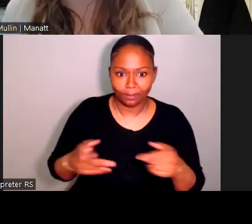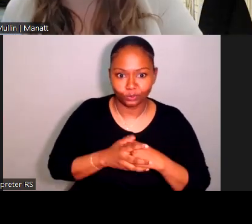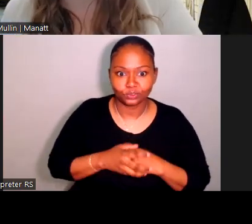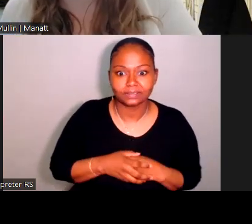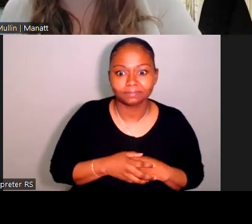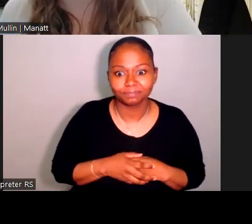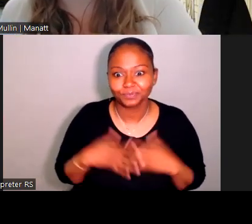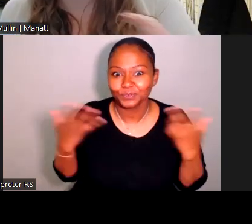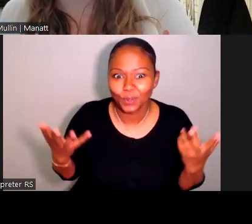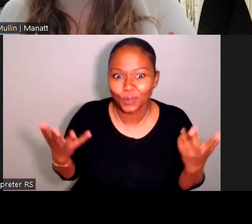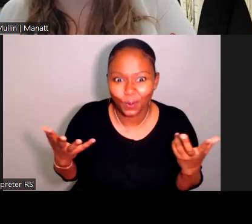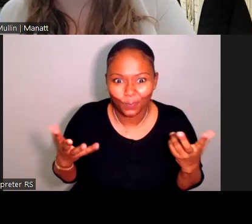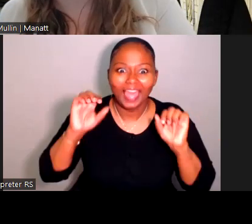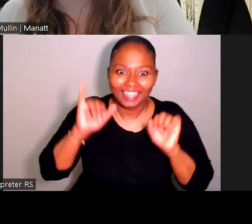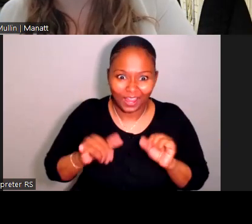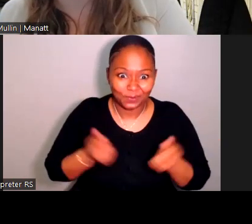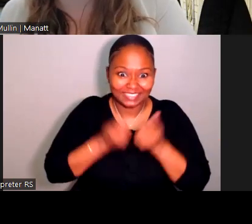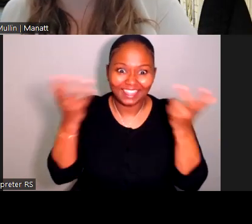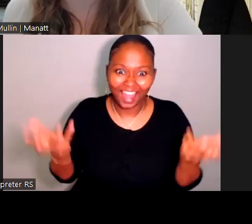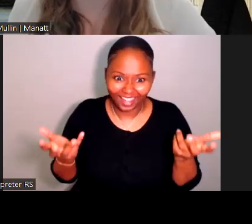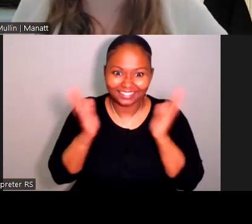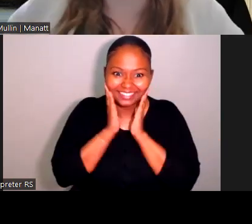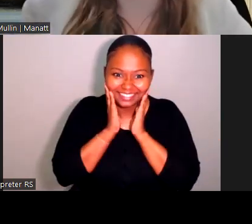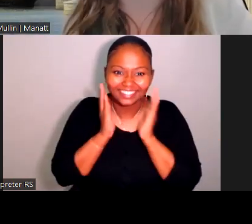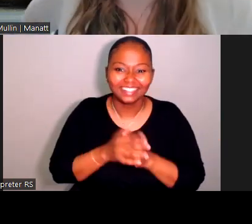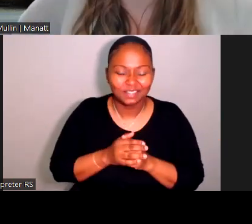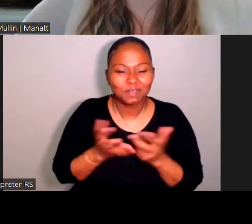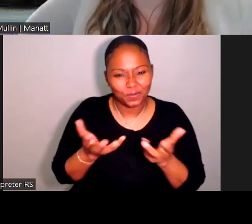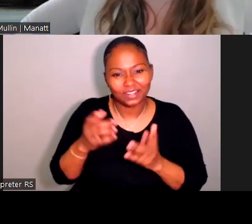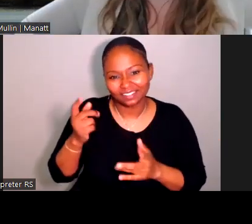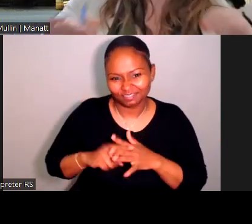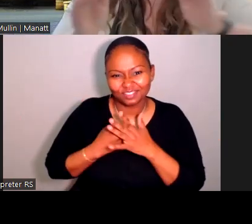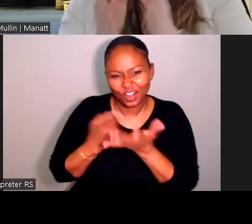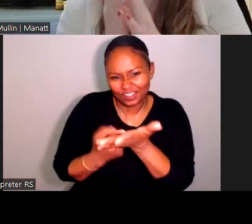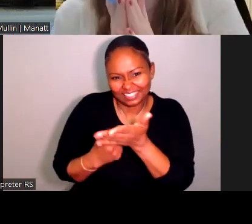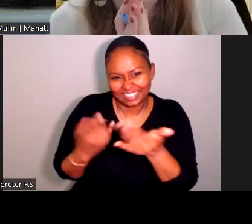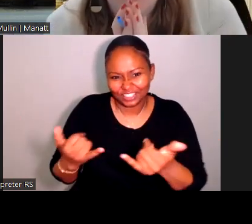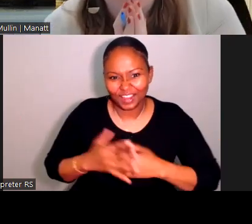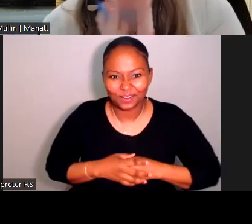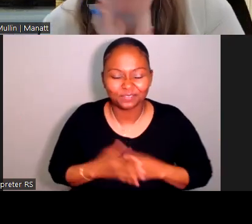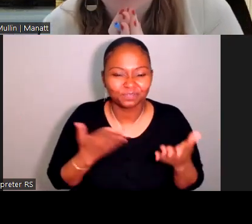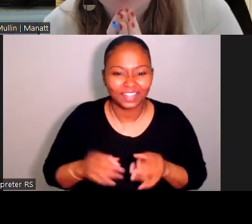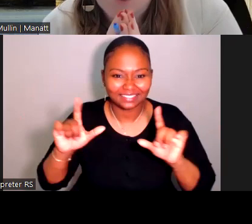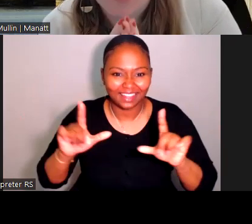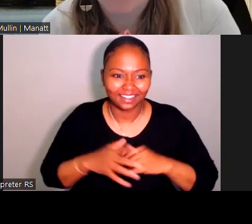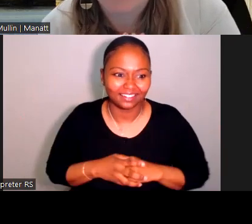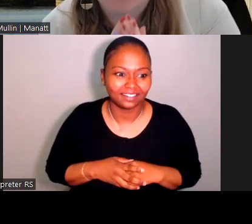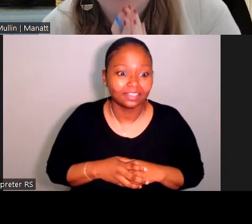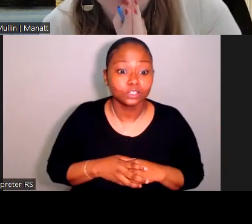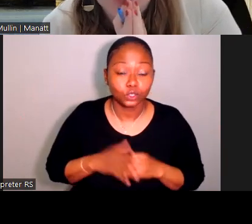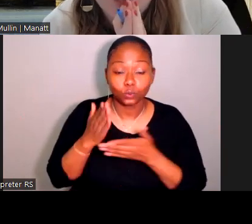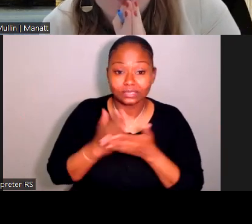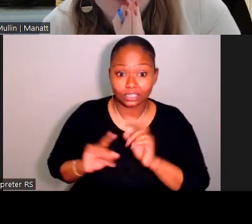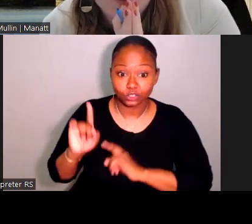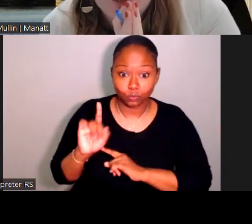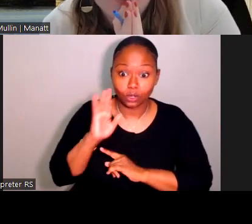I've just talked a lot. I'm looking forward to getting into the discussion now. Let's go to the next slide. So section 1, we are going